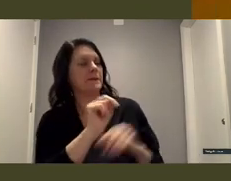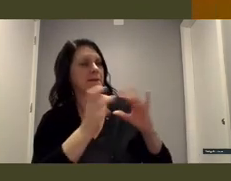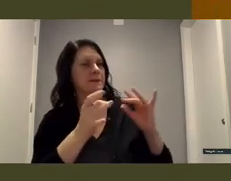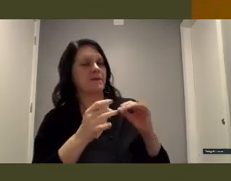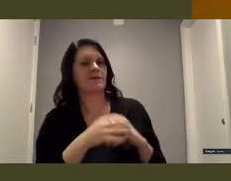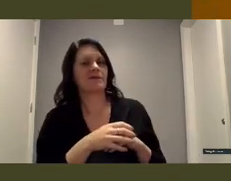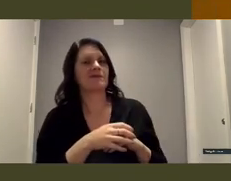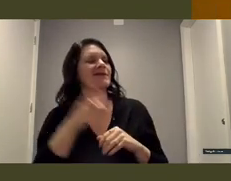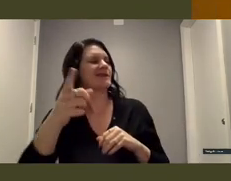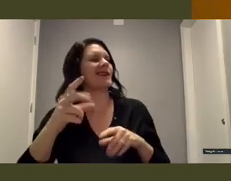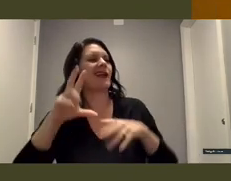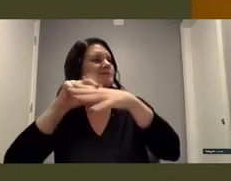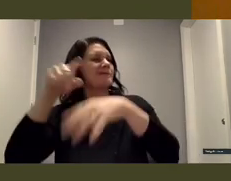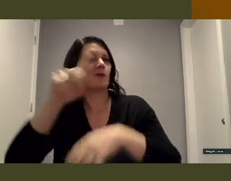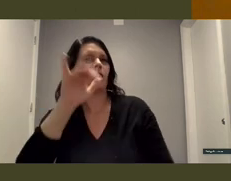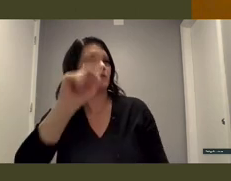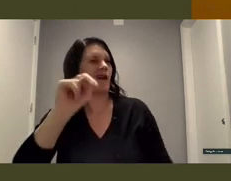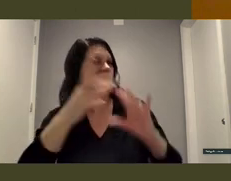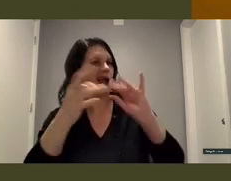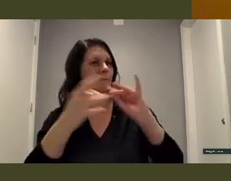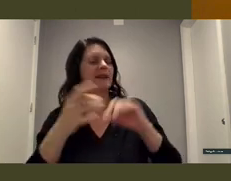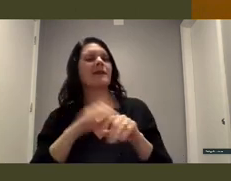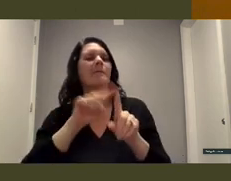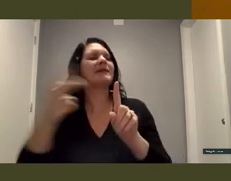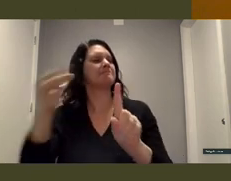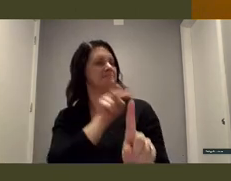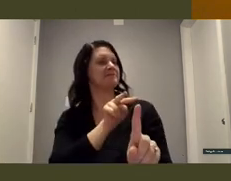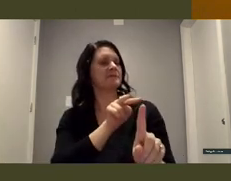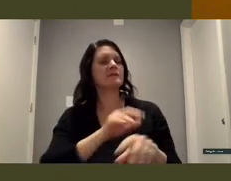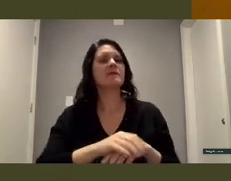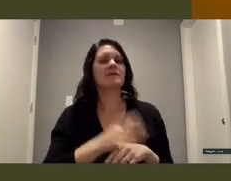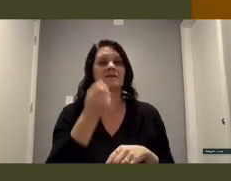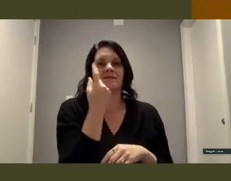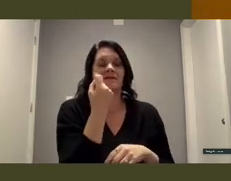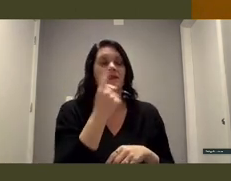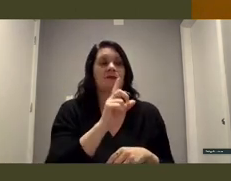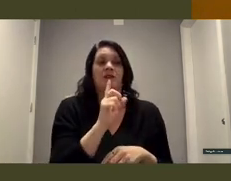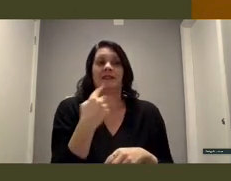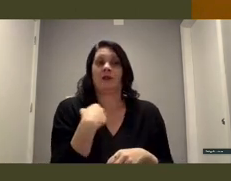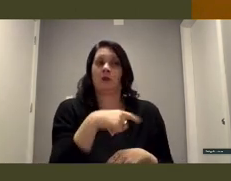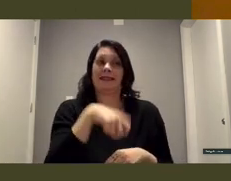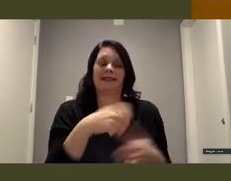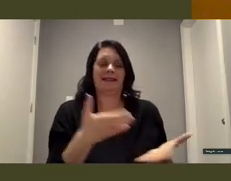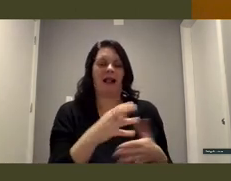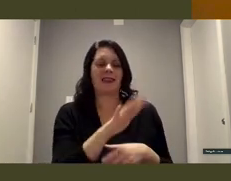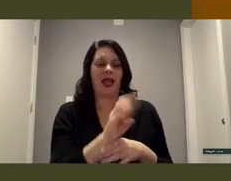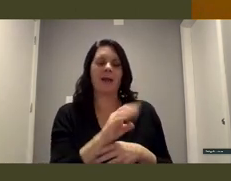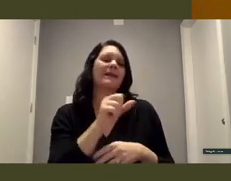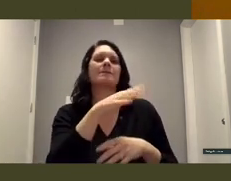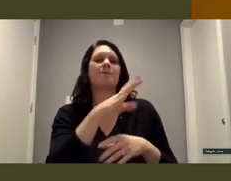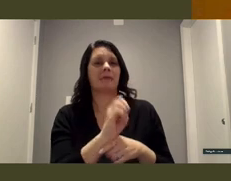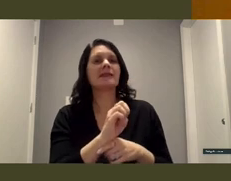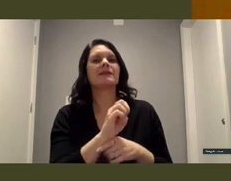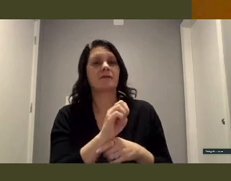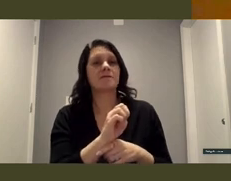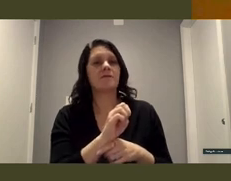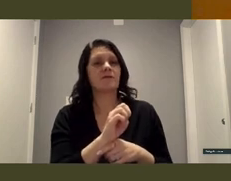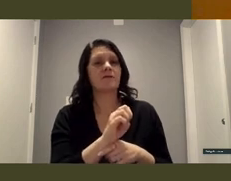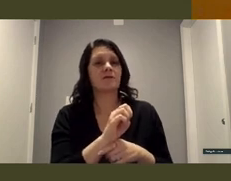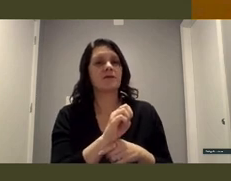Ron just said, but maybe turn it around, because I think what is really needed in the climate space, and some people are able to do it, but to